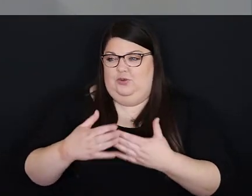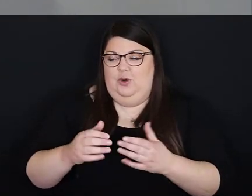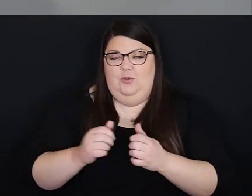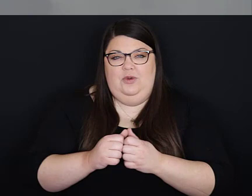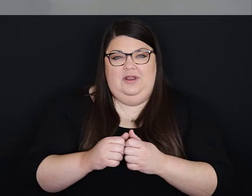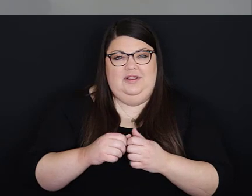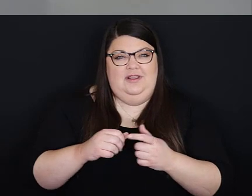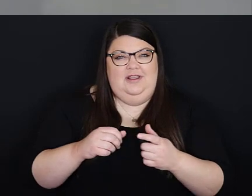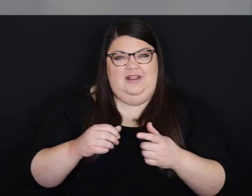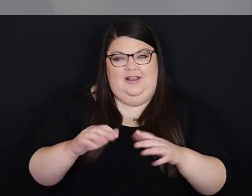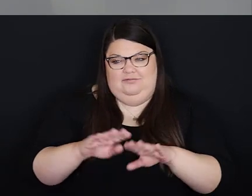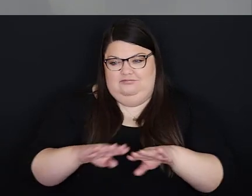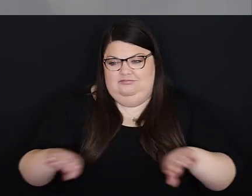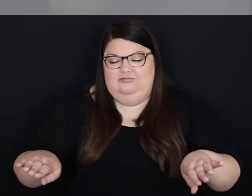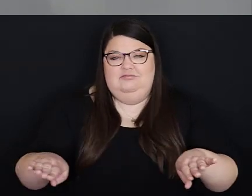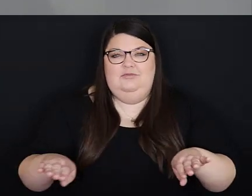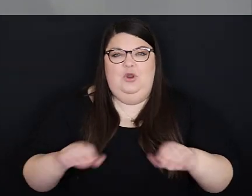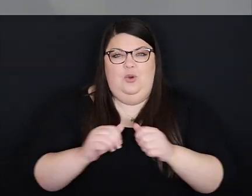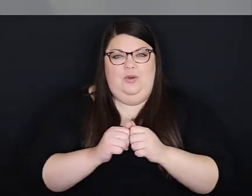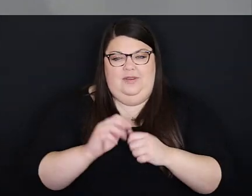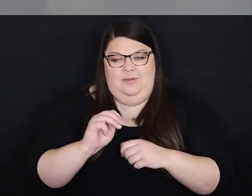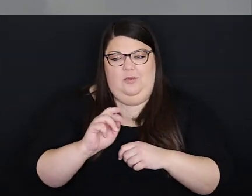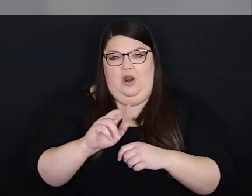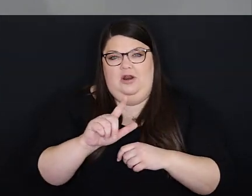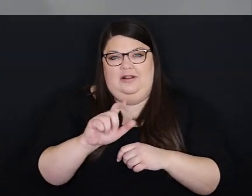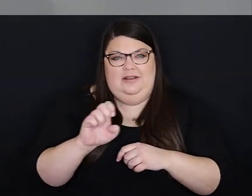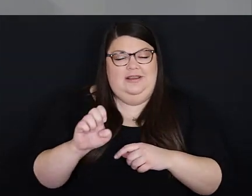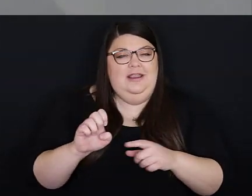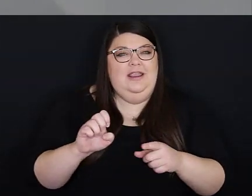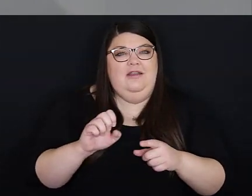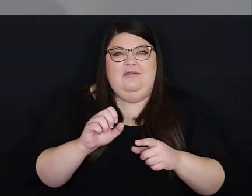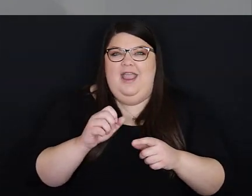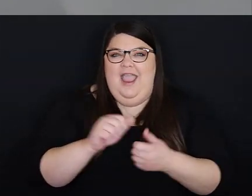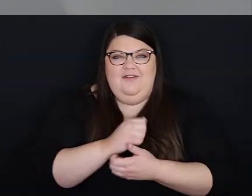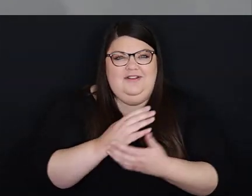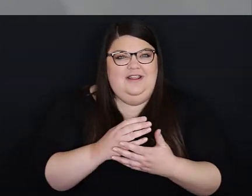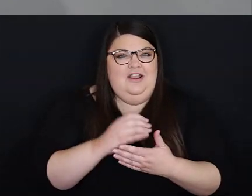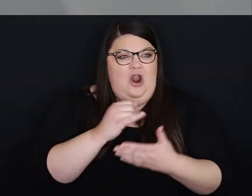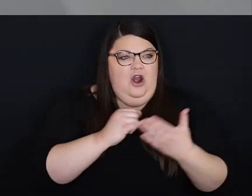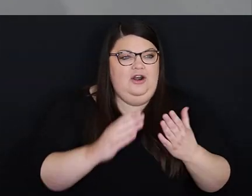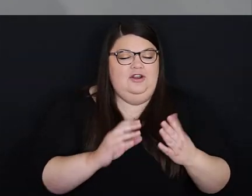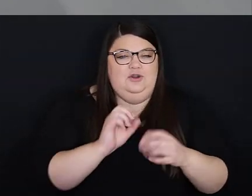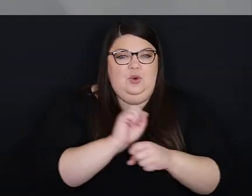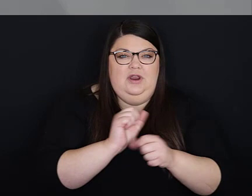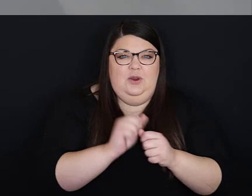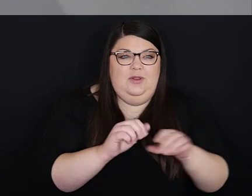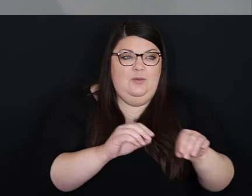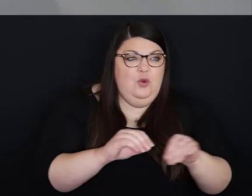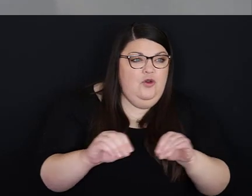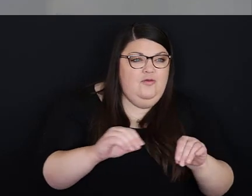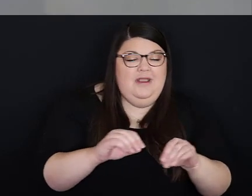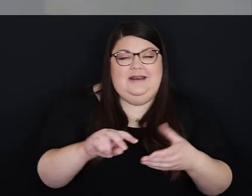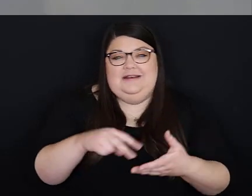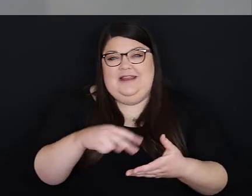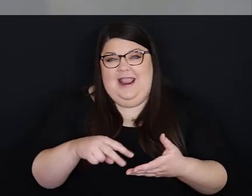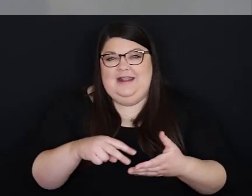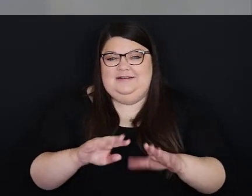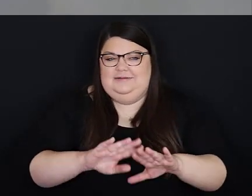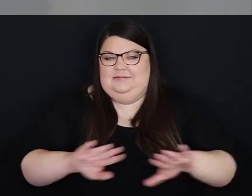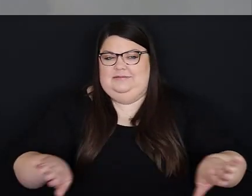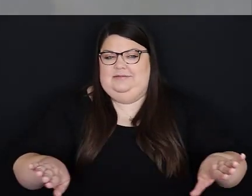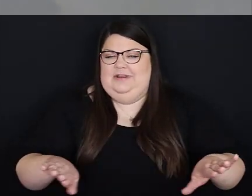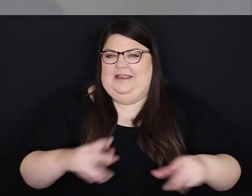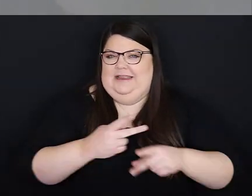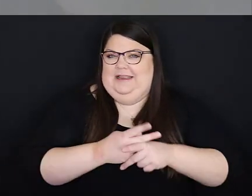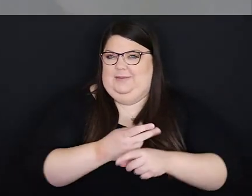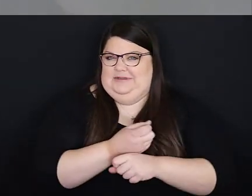Marley, everything that artists working in movement and dance need in order to keep their bodies safe. And